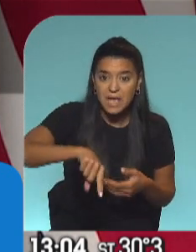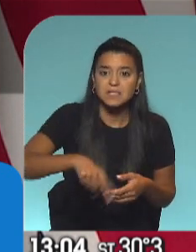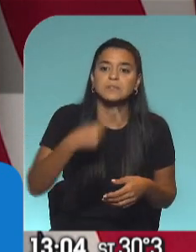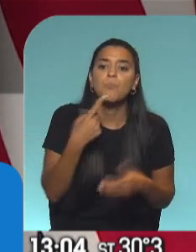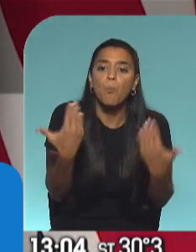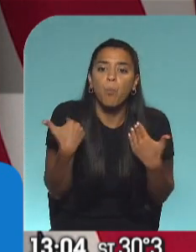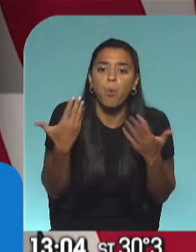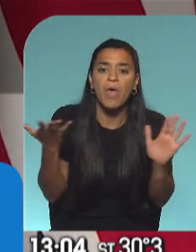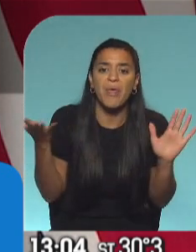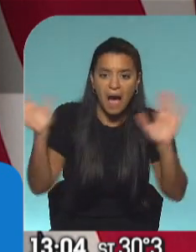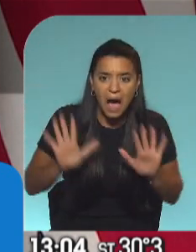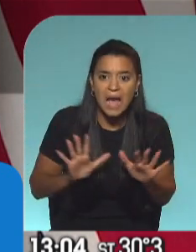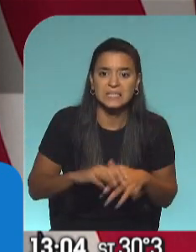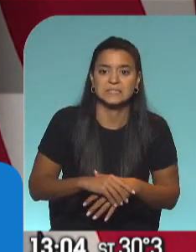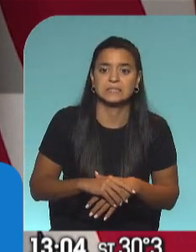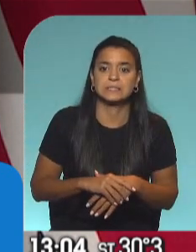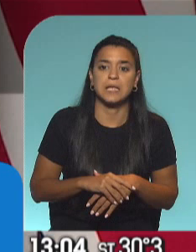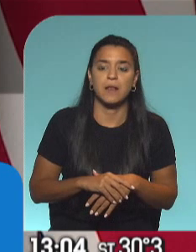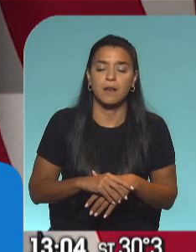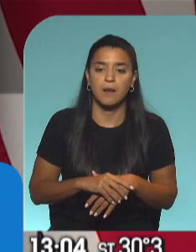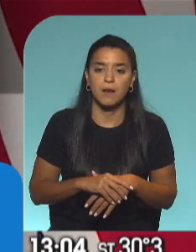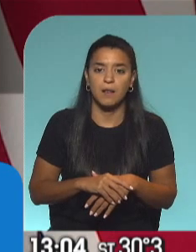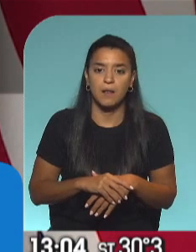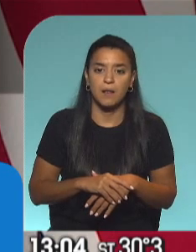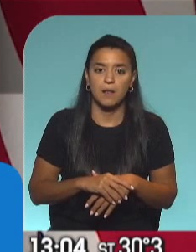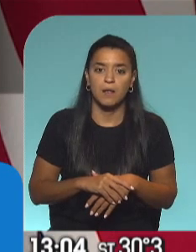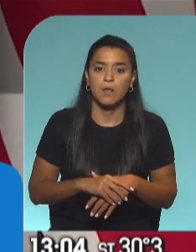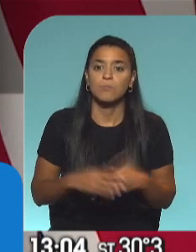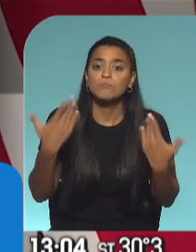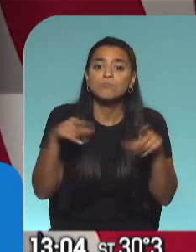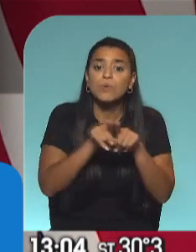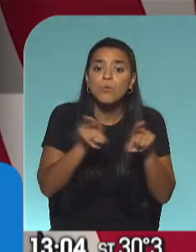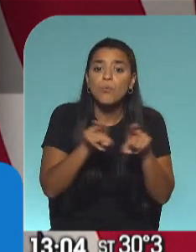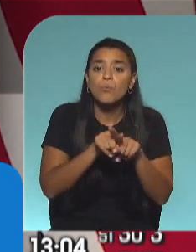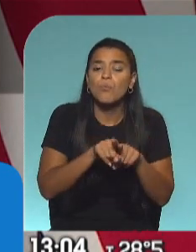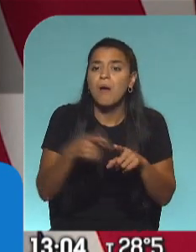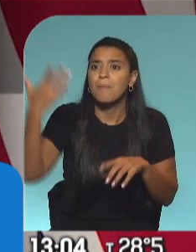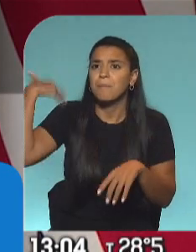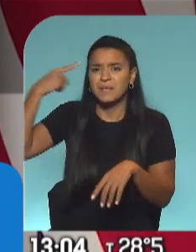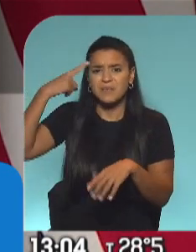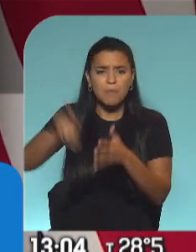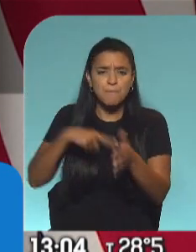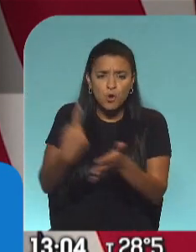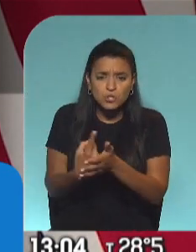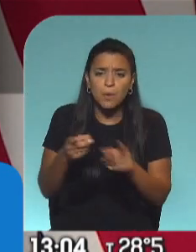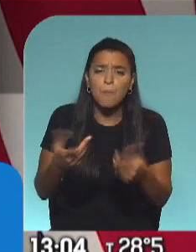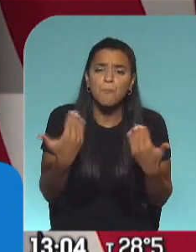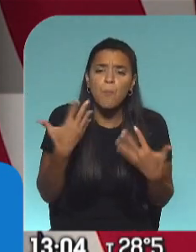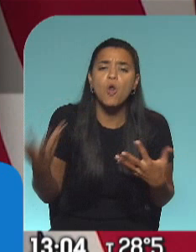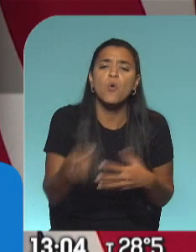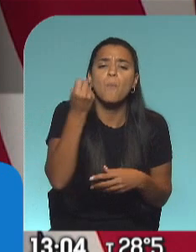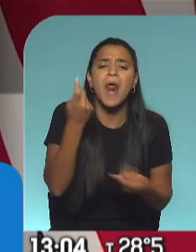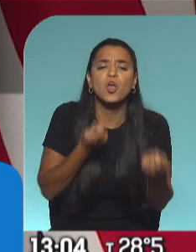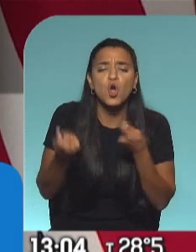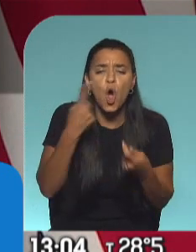country instinctively knew was doable, but which they were told was impossible. We've taken back